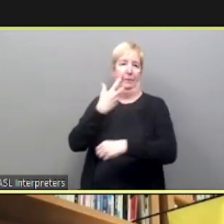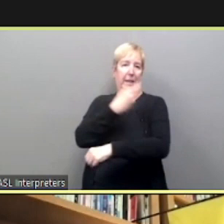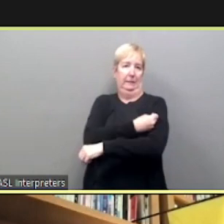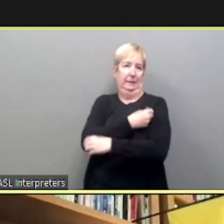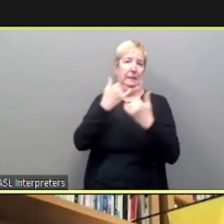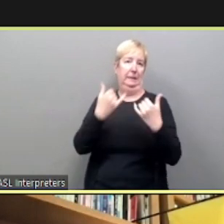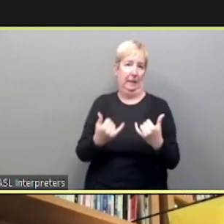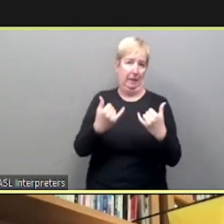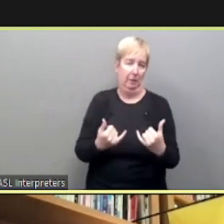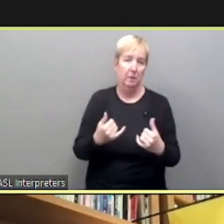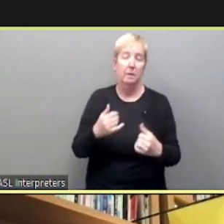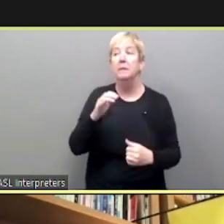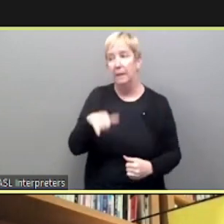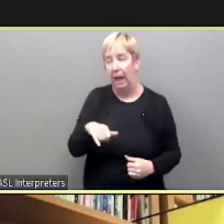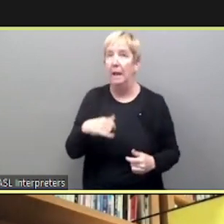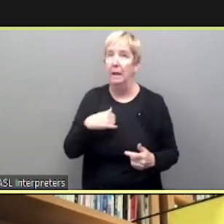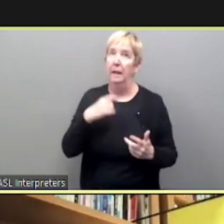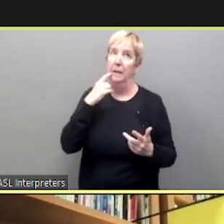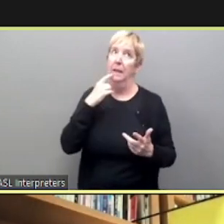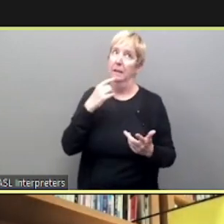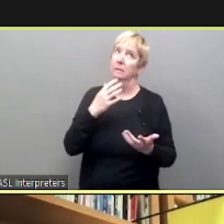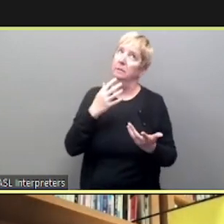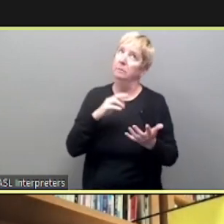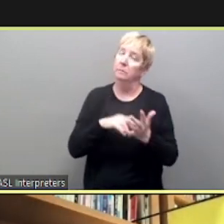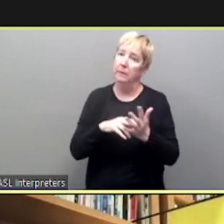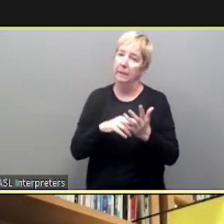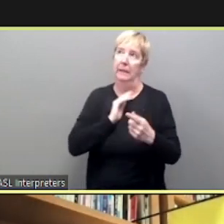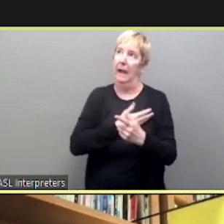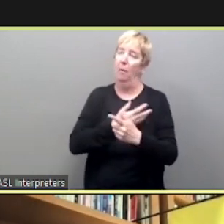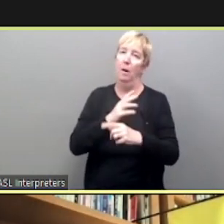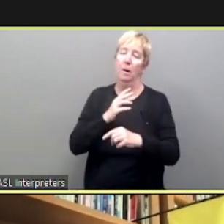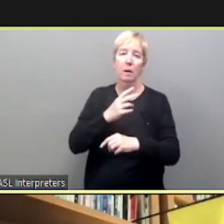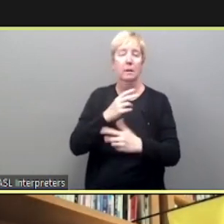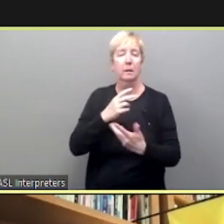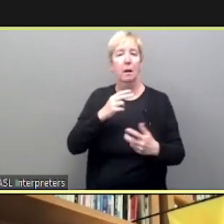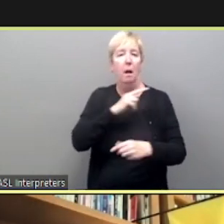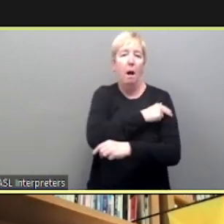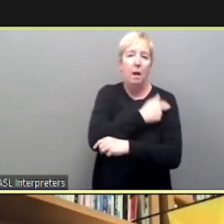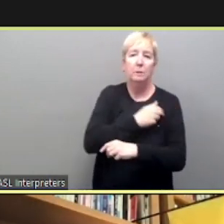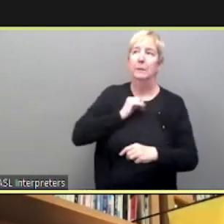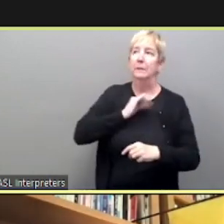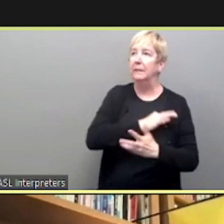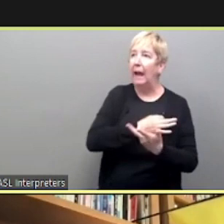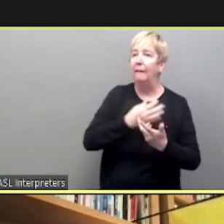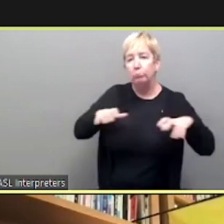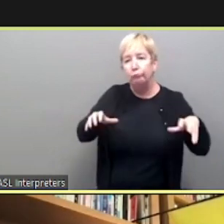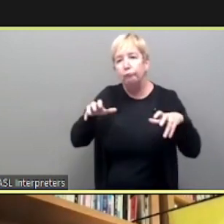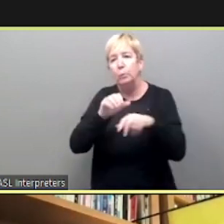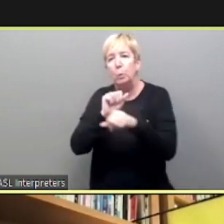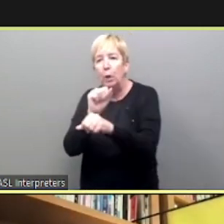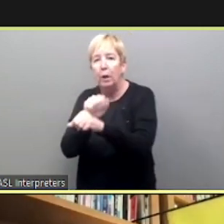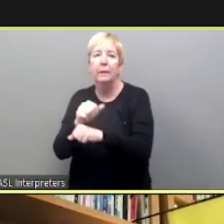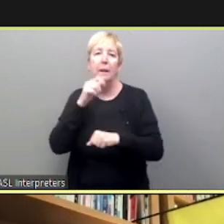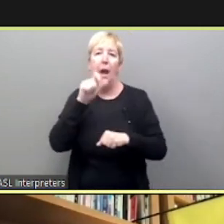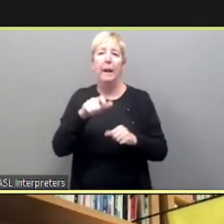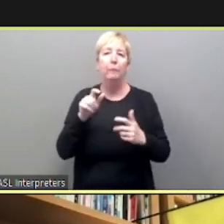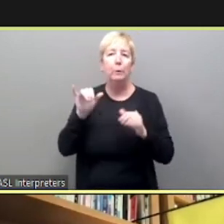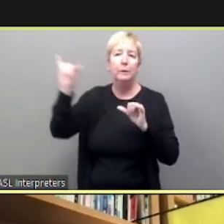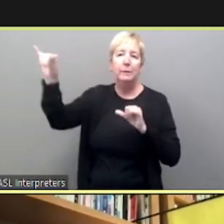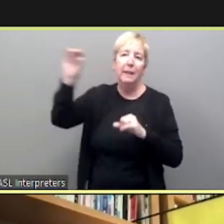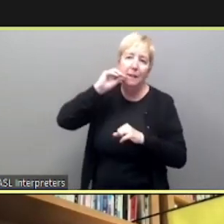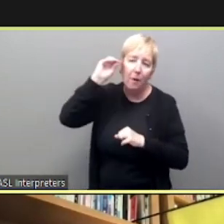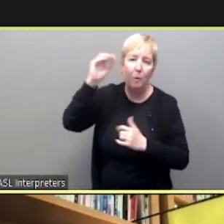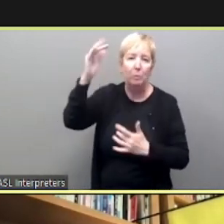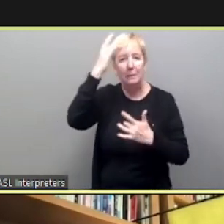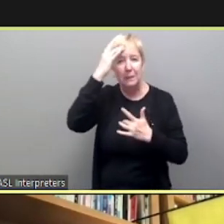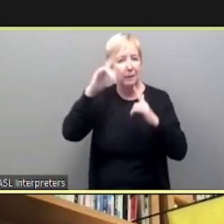think that is keeping much of our healthcare workforce still in action, not missing work because of